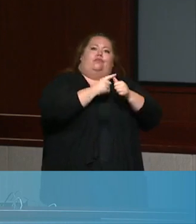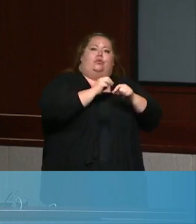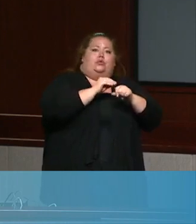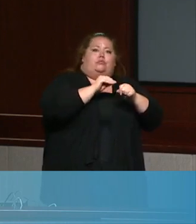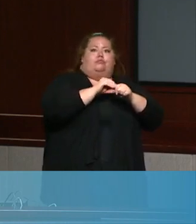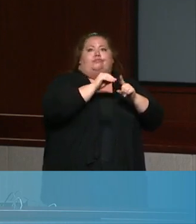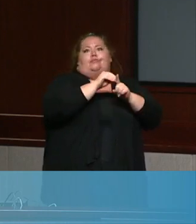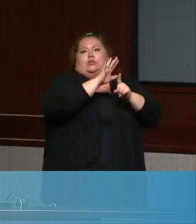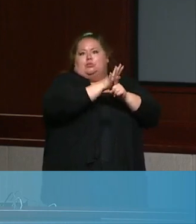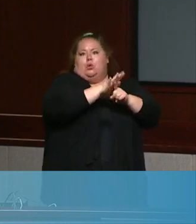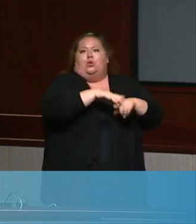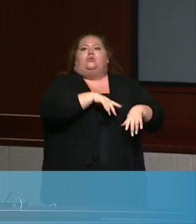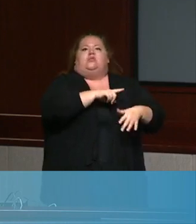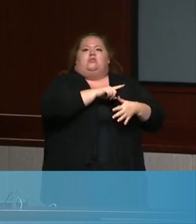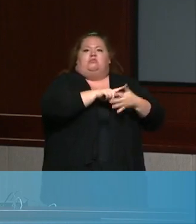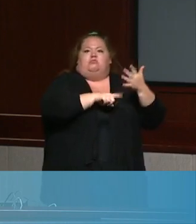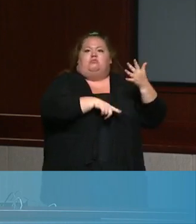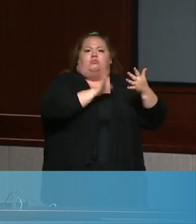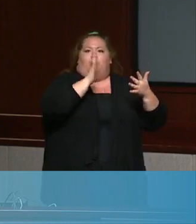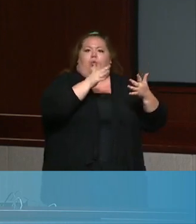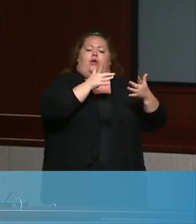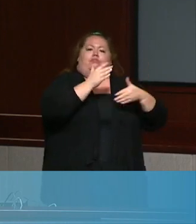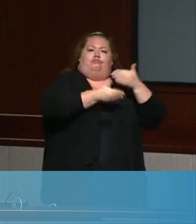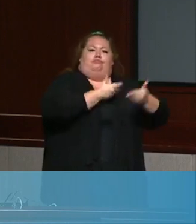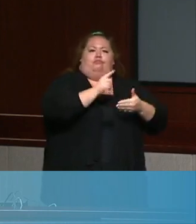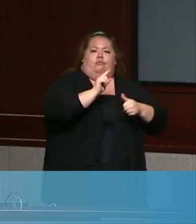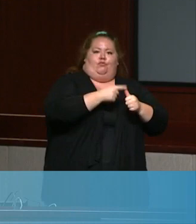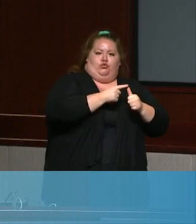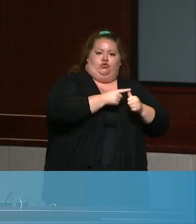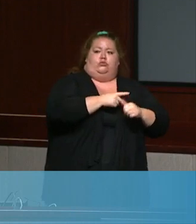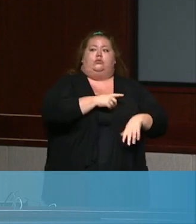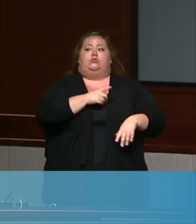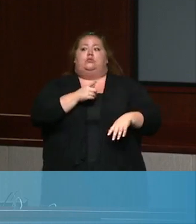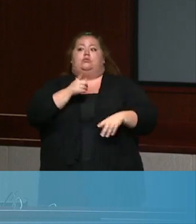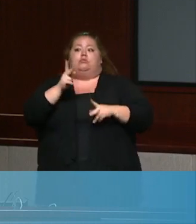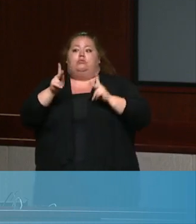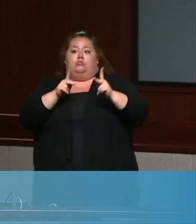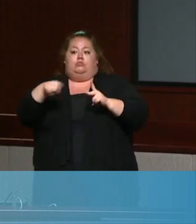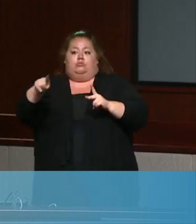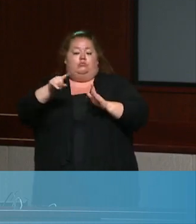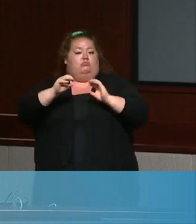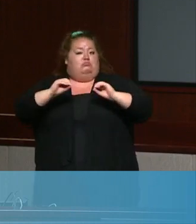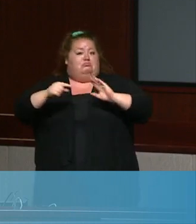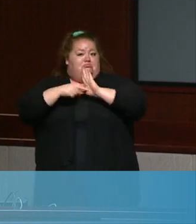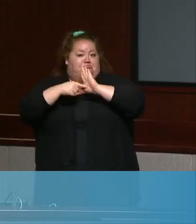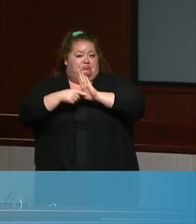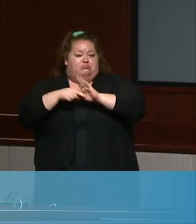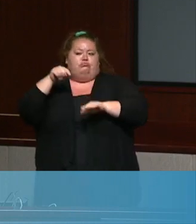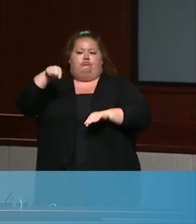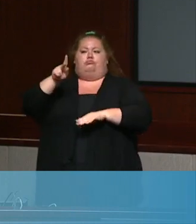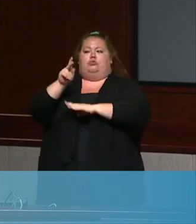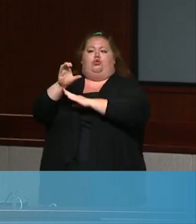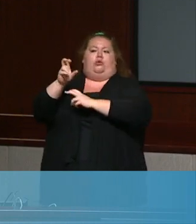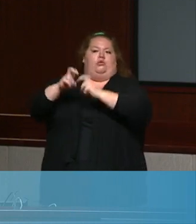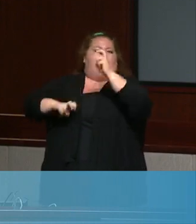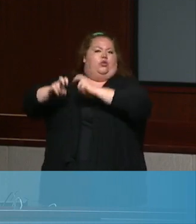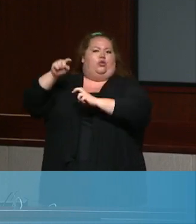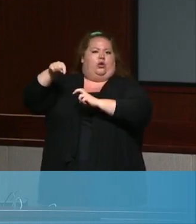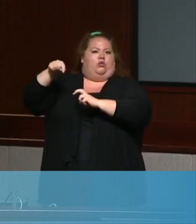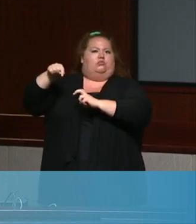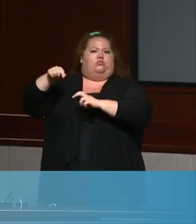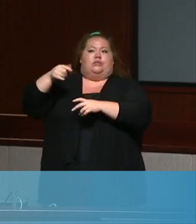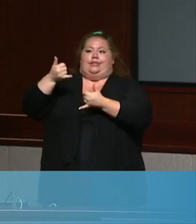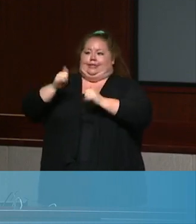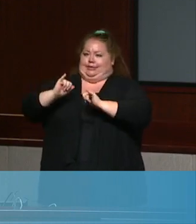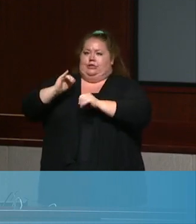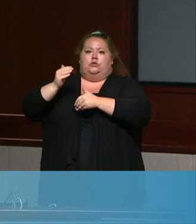get processed first. So this is ideal for those of you who may be asymptomatic, and they still are saying that their